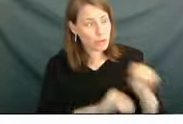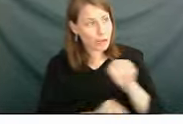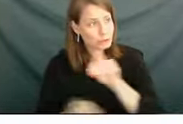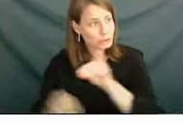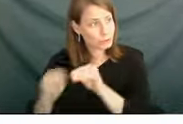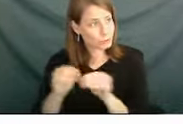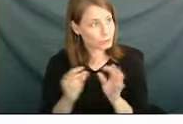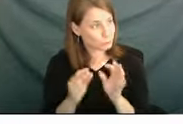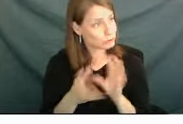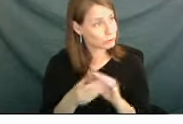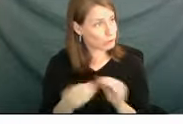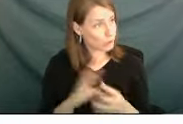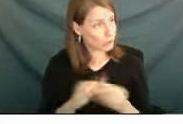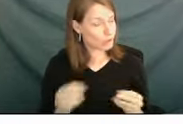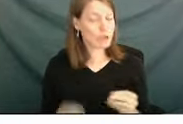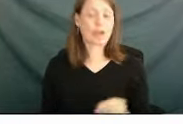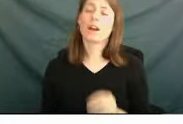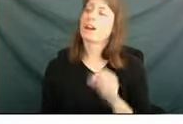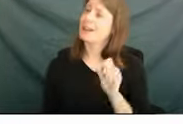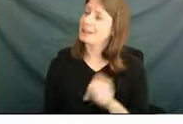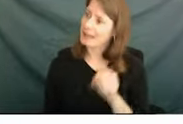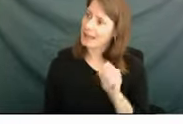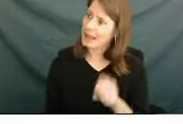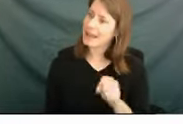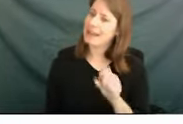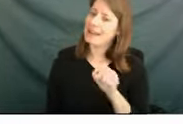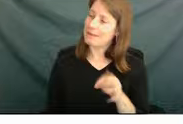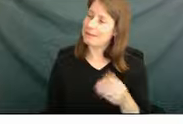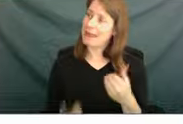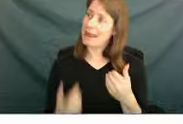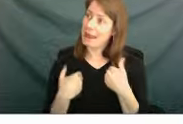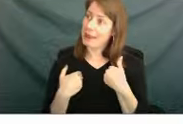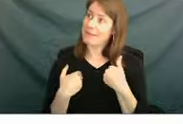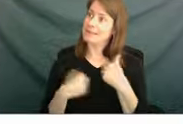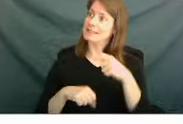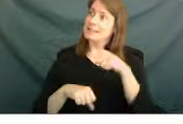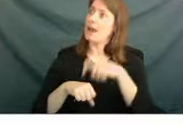effective strategies of dealing with that group, then I'll feel happier anyway.